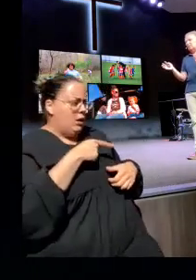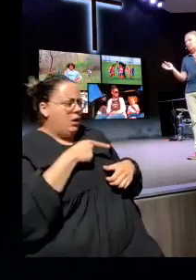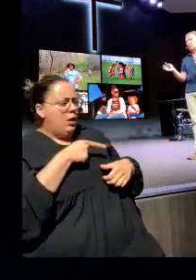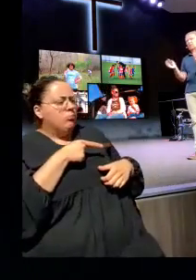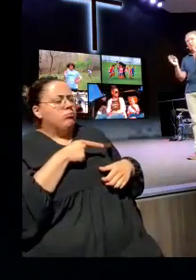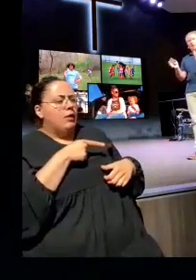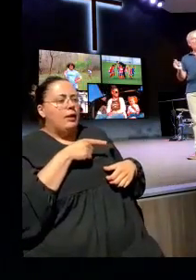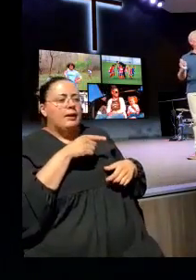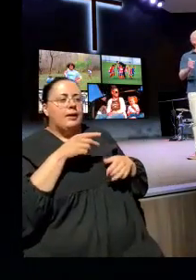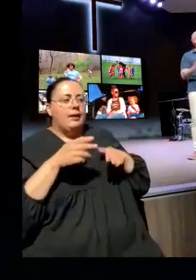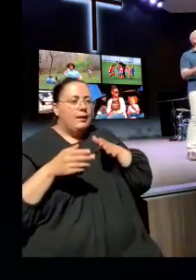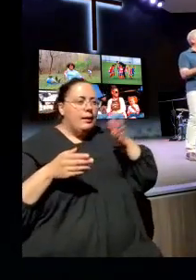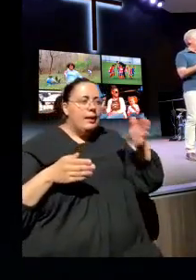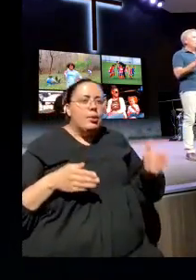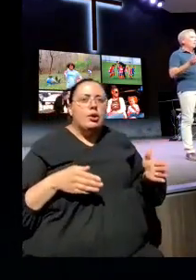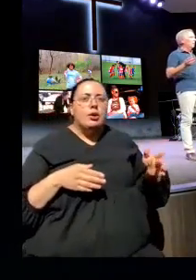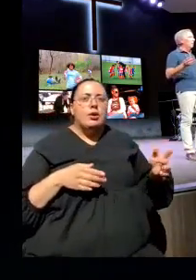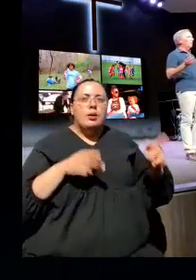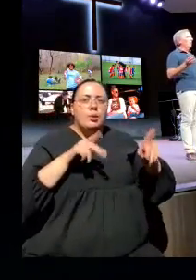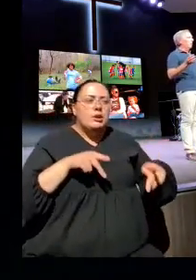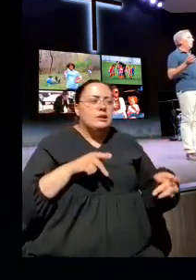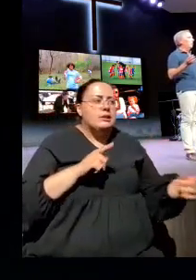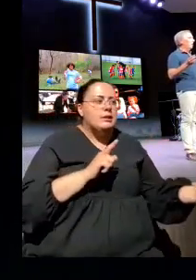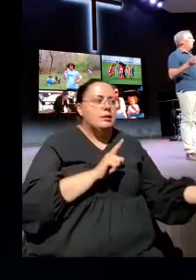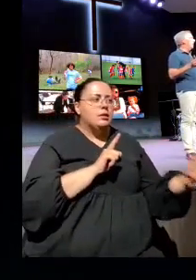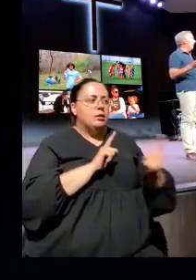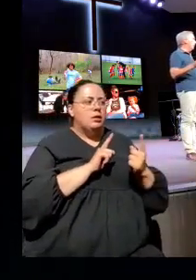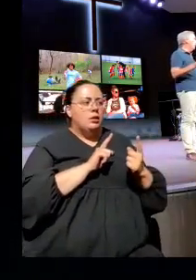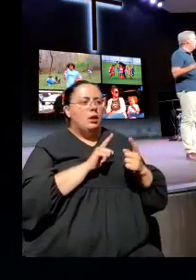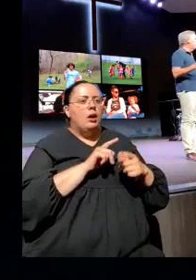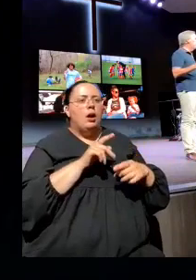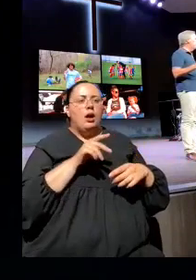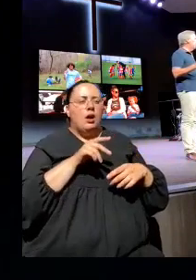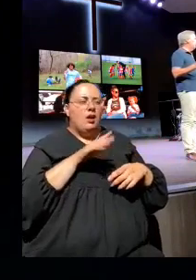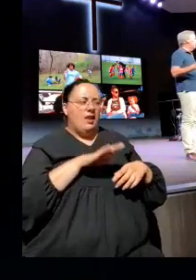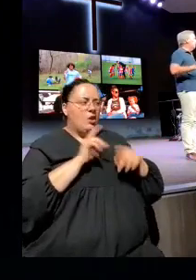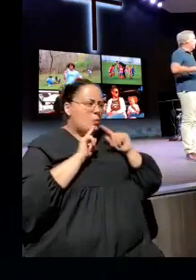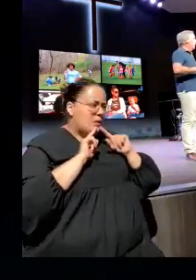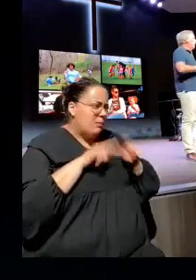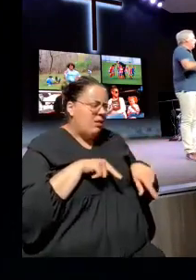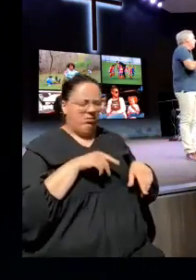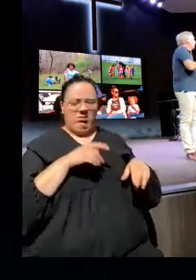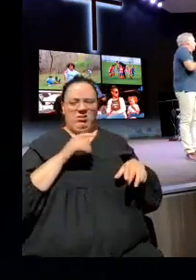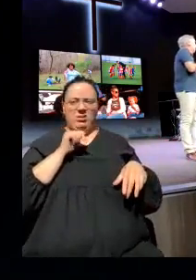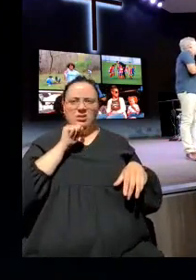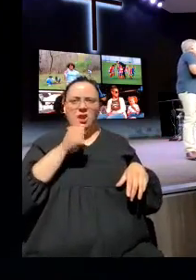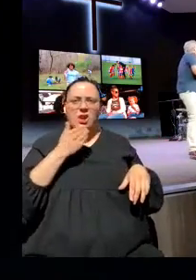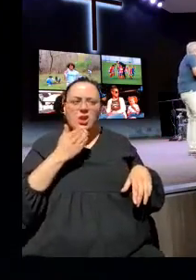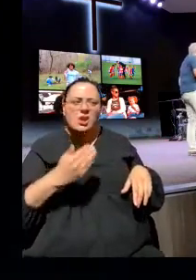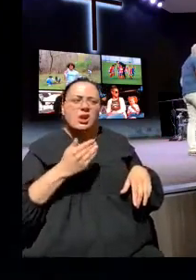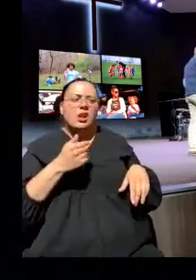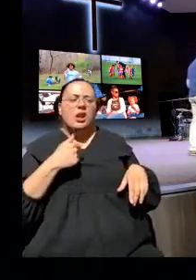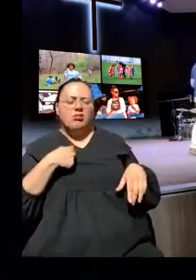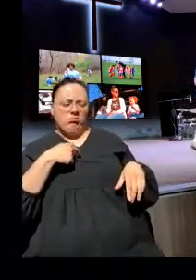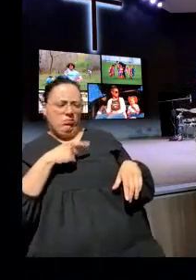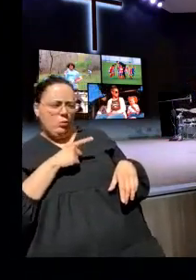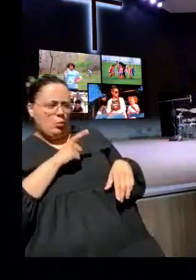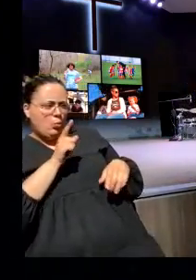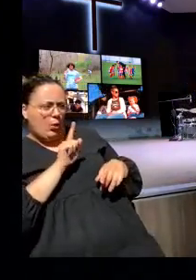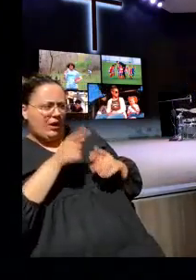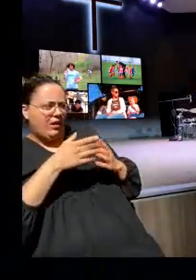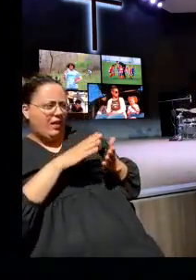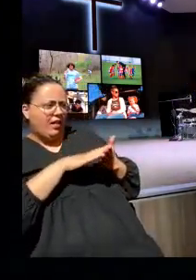from? 9 times out of 10, they learned it by watching mom and dad. This is the part of role modeling